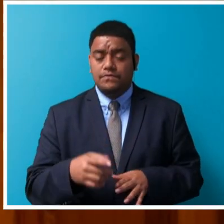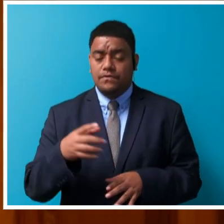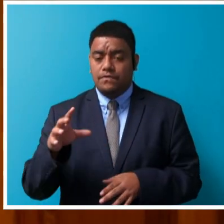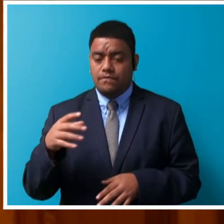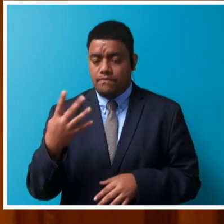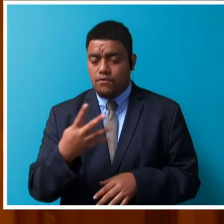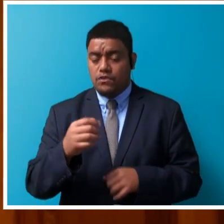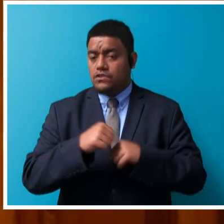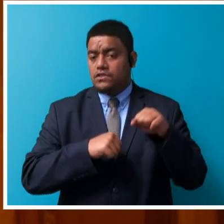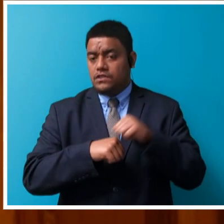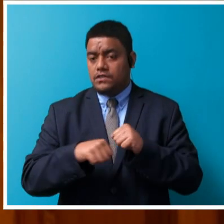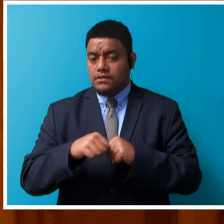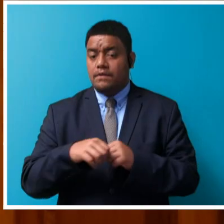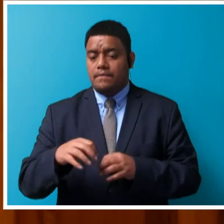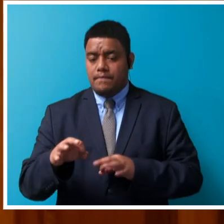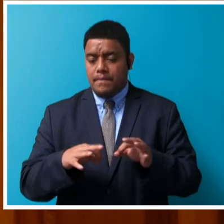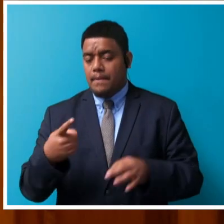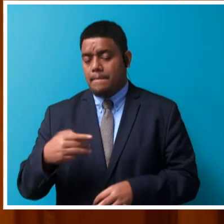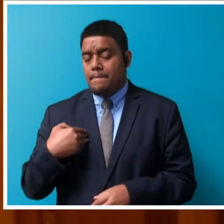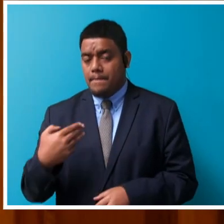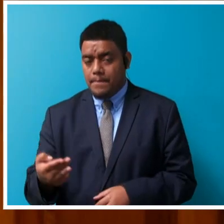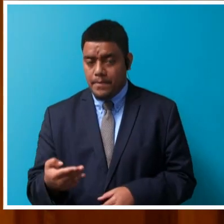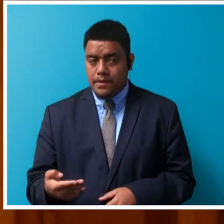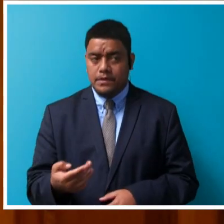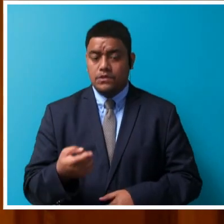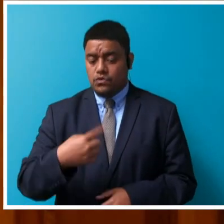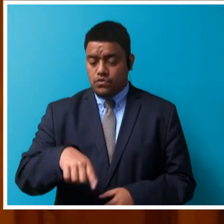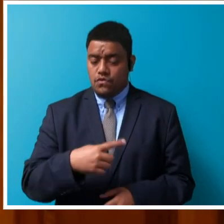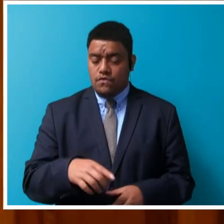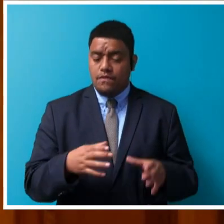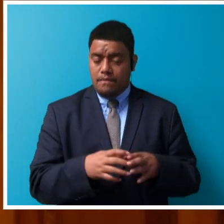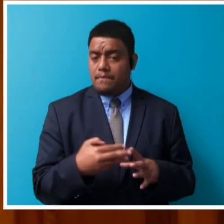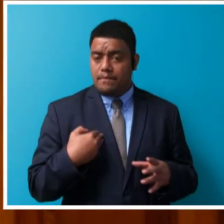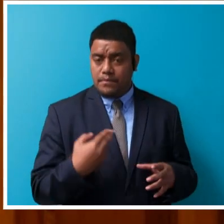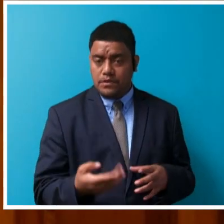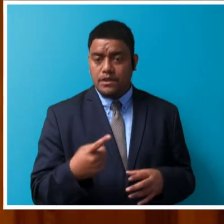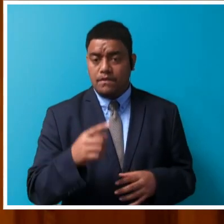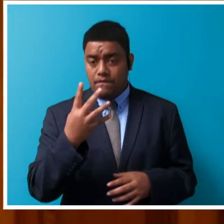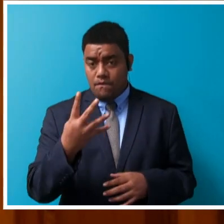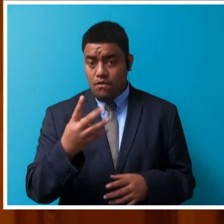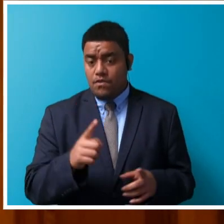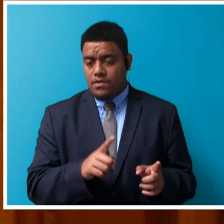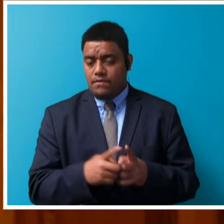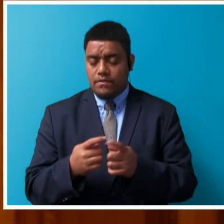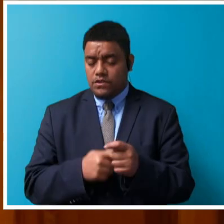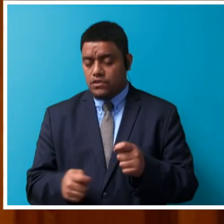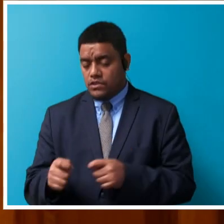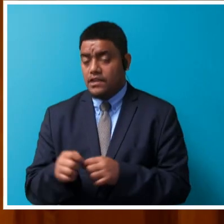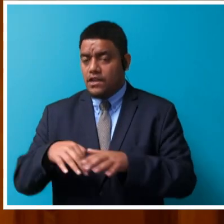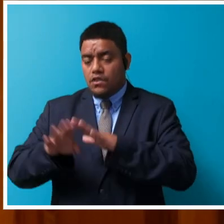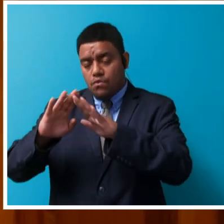14 strategically placed diplomatic missions, 1 Suva-based regional mission, and 4 dedicated trade commissions